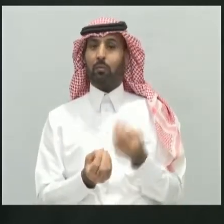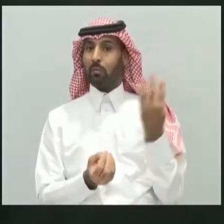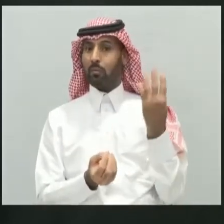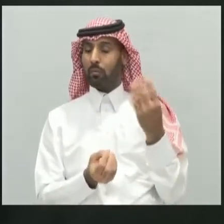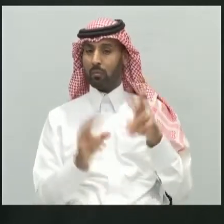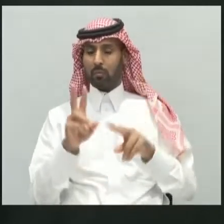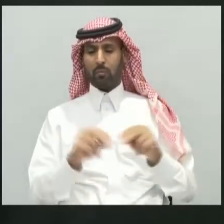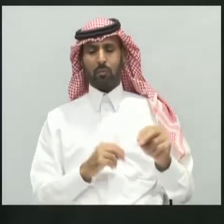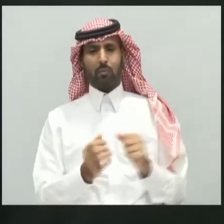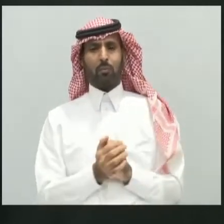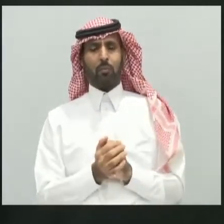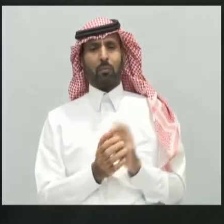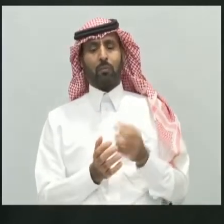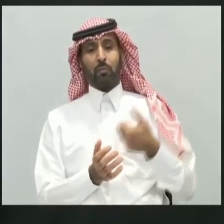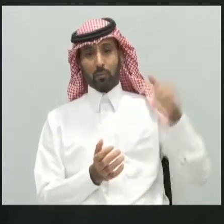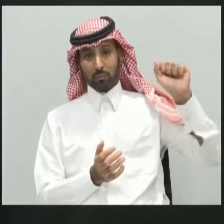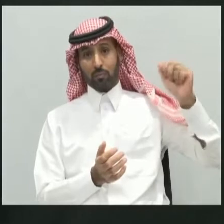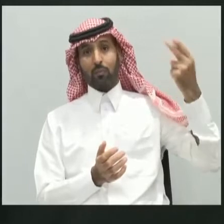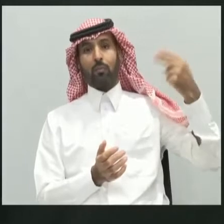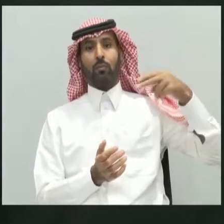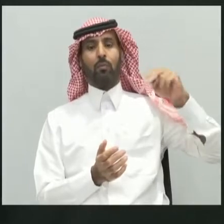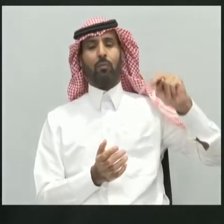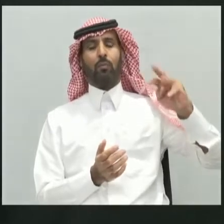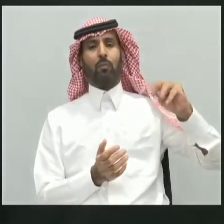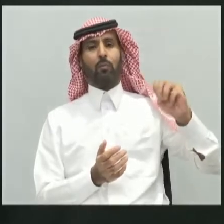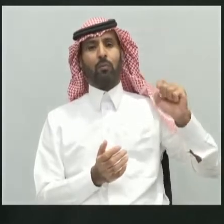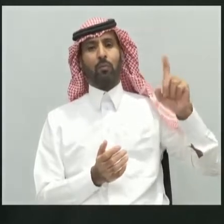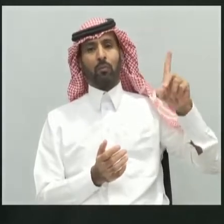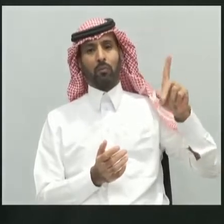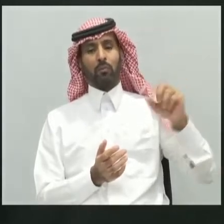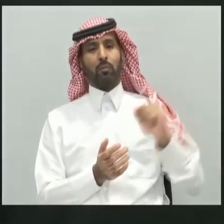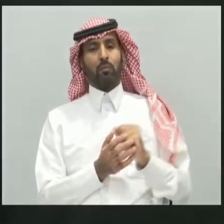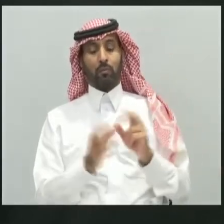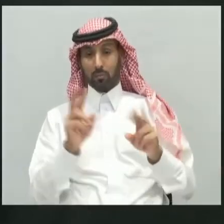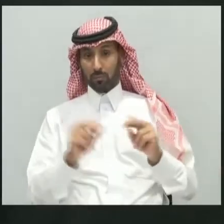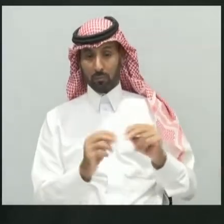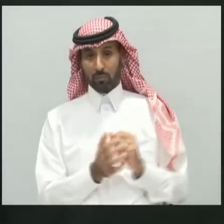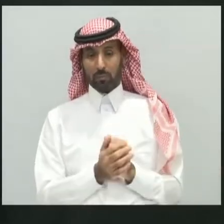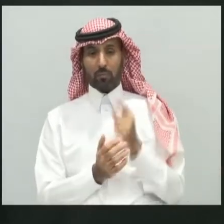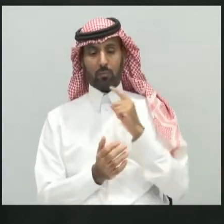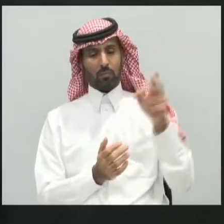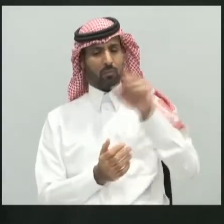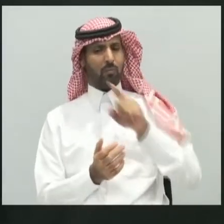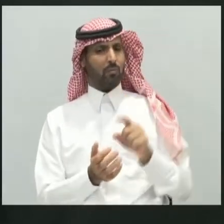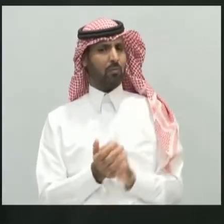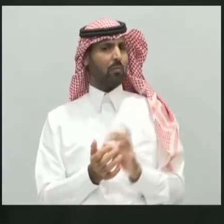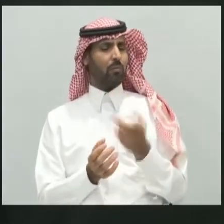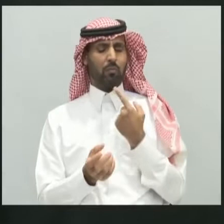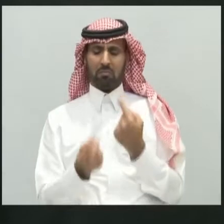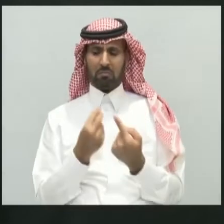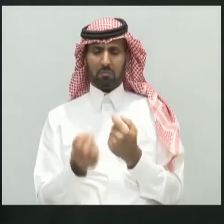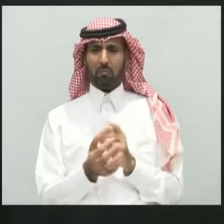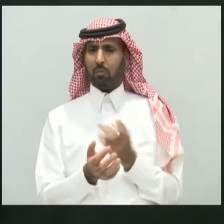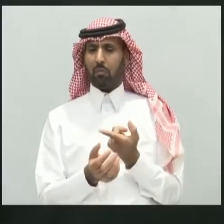Yes, Ahmed's story. So these stories, we ask each other questions about these stories. We also ask each other,